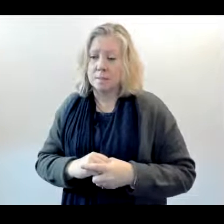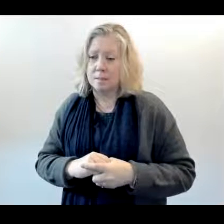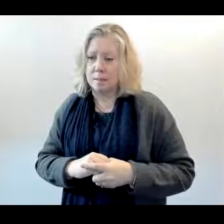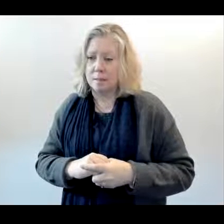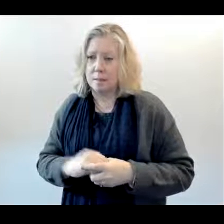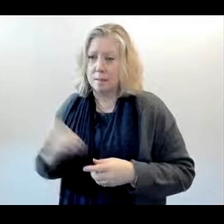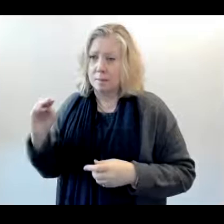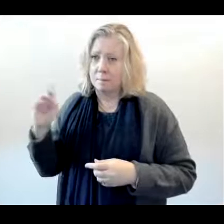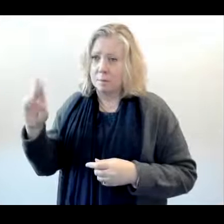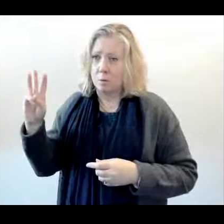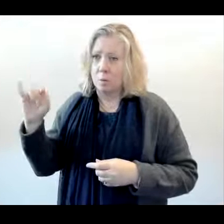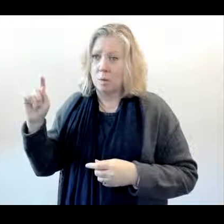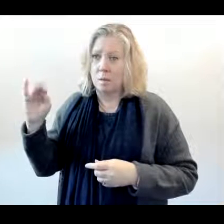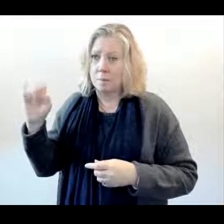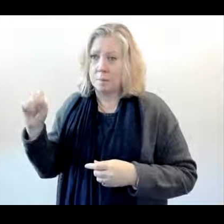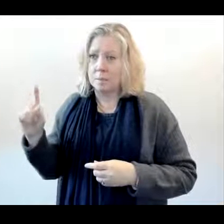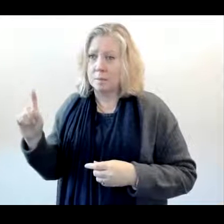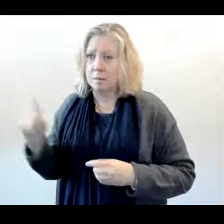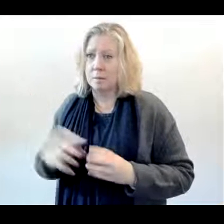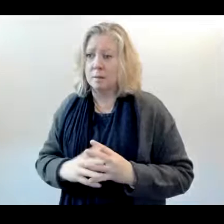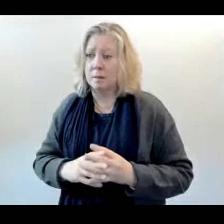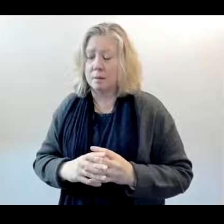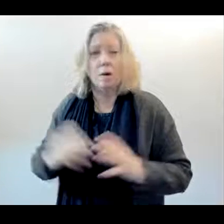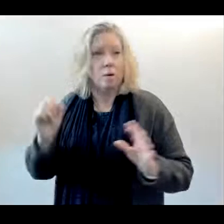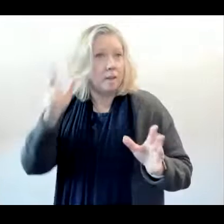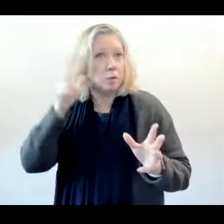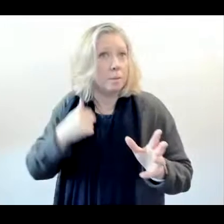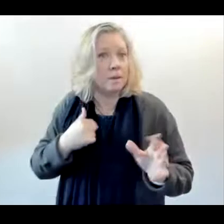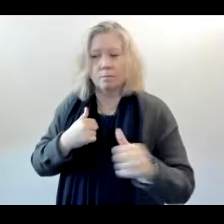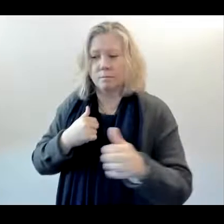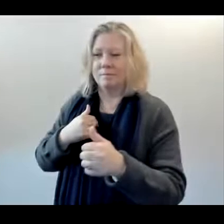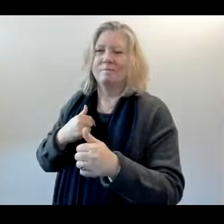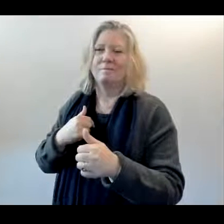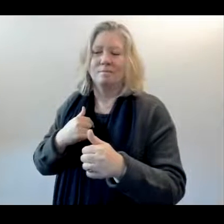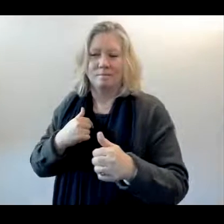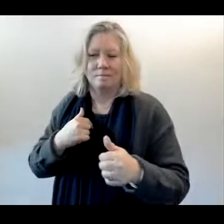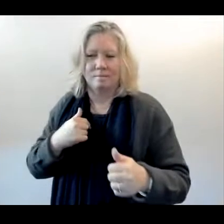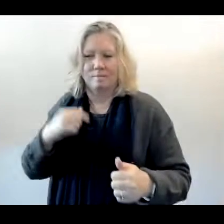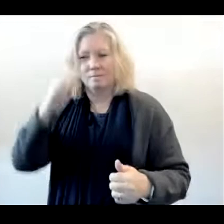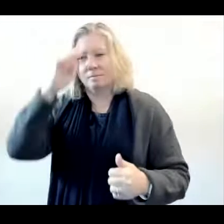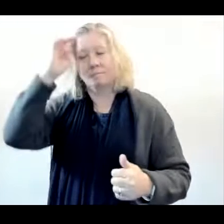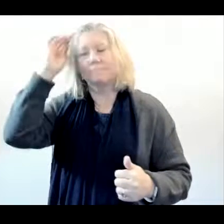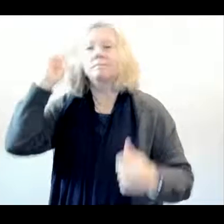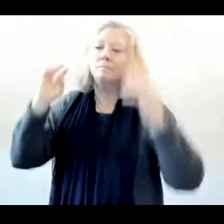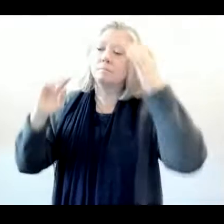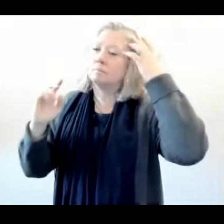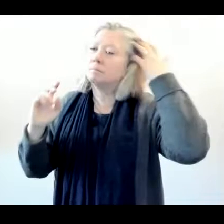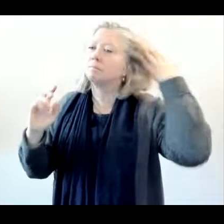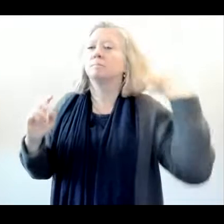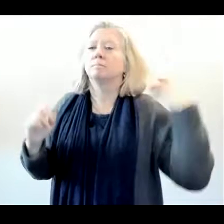is again available to Can deliver. you hear me? Yes. You have, That took some time